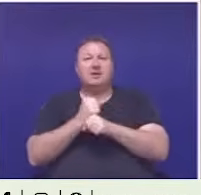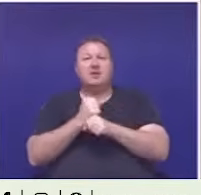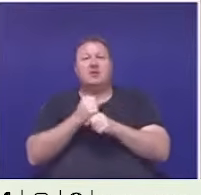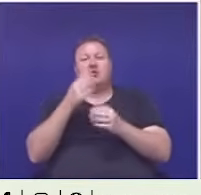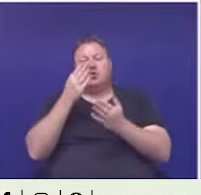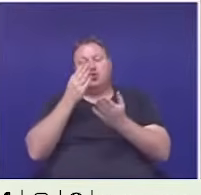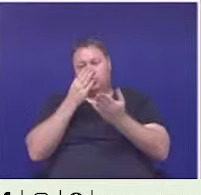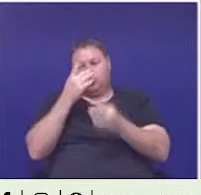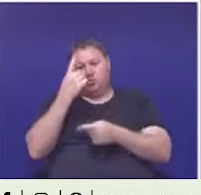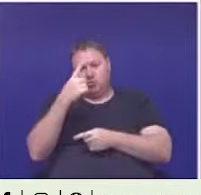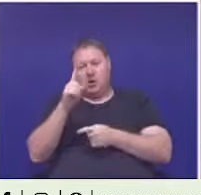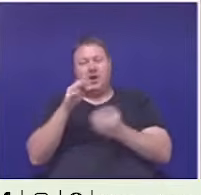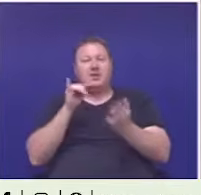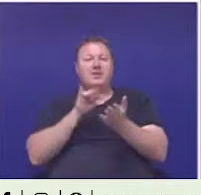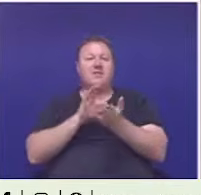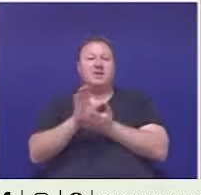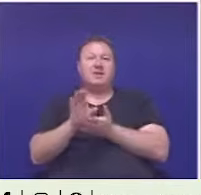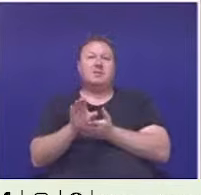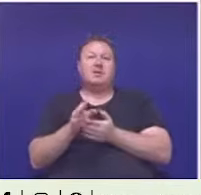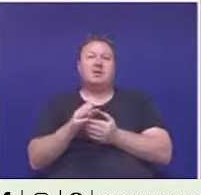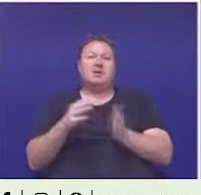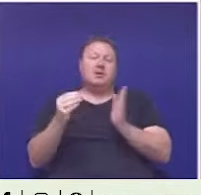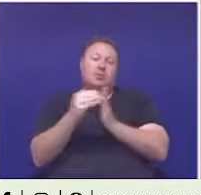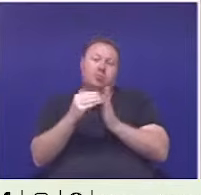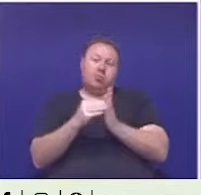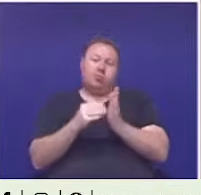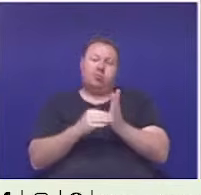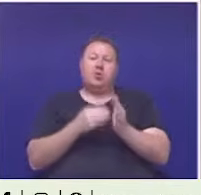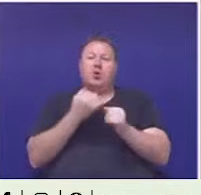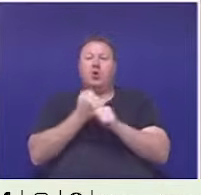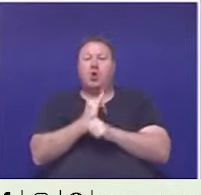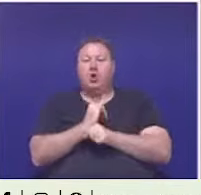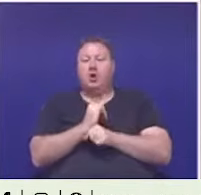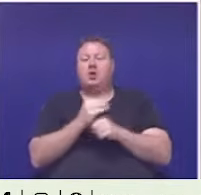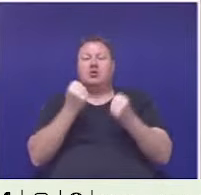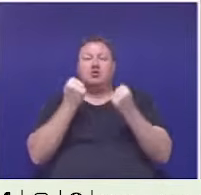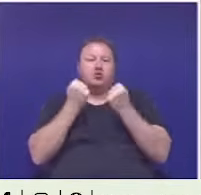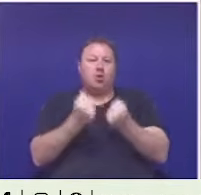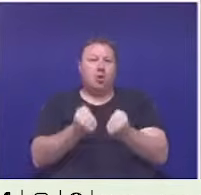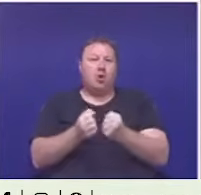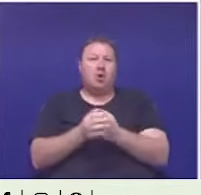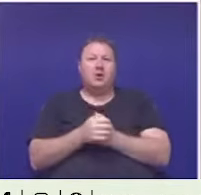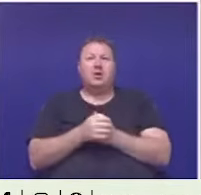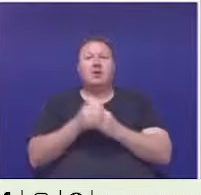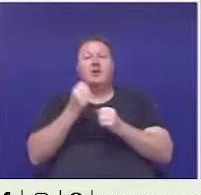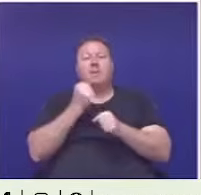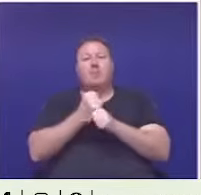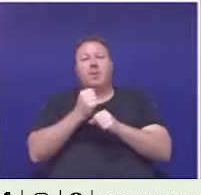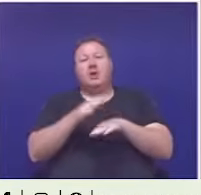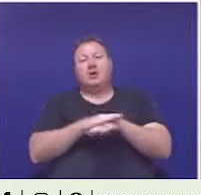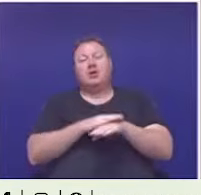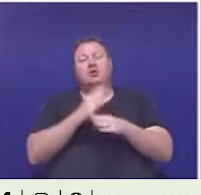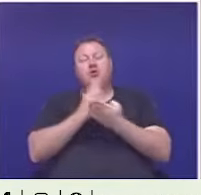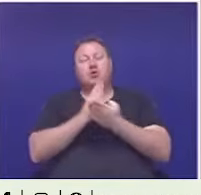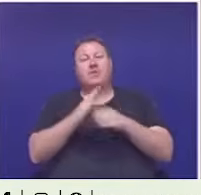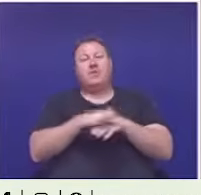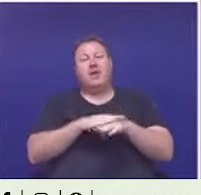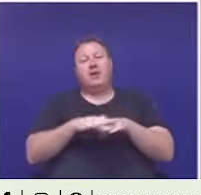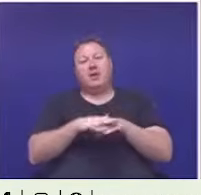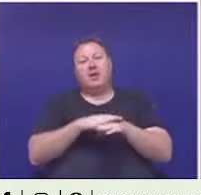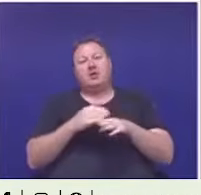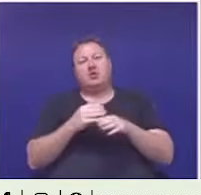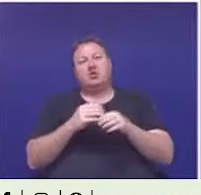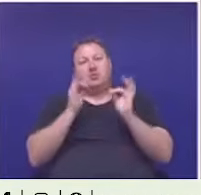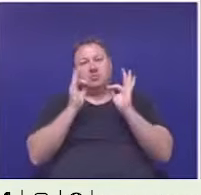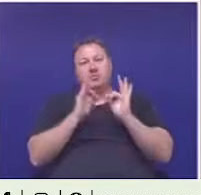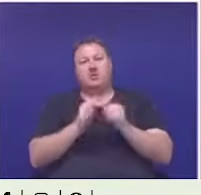right investments by planting early and planting strong and making sure that the foundations are solid before we